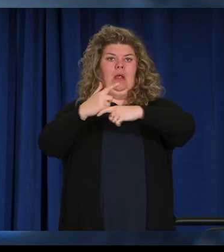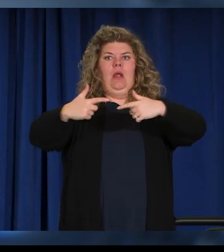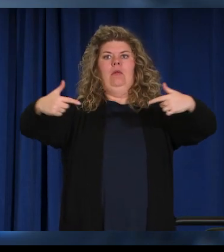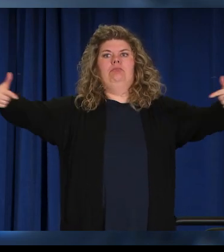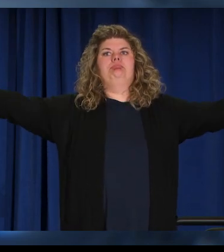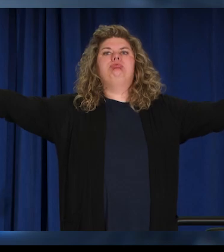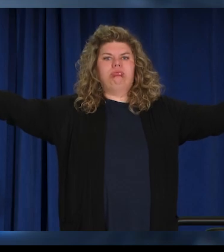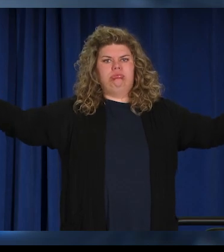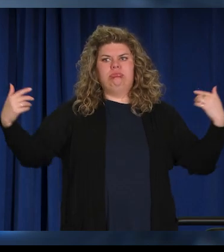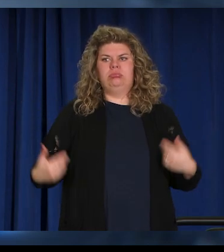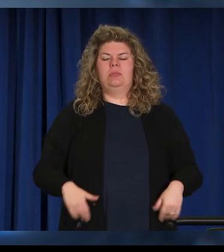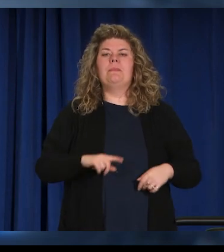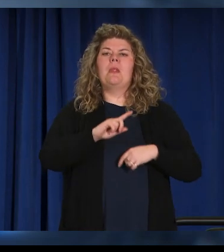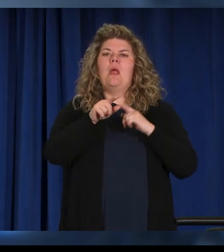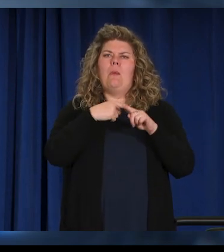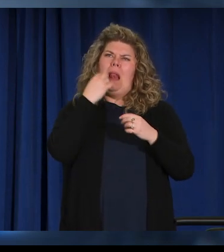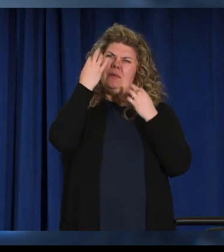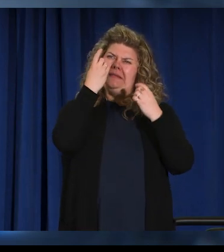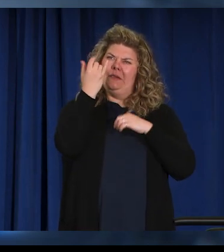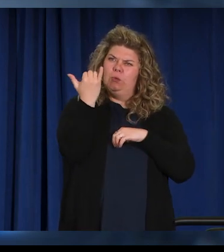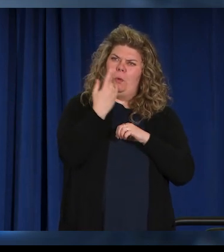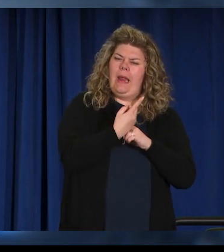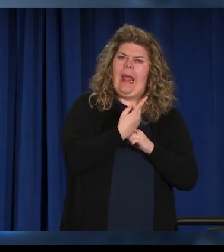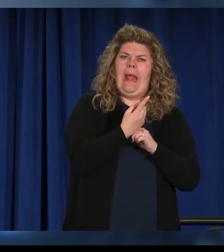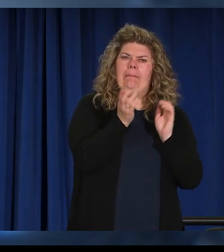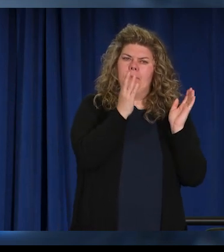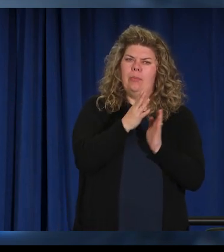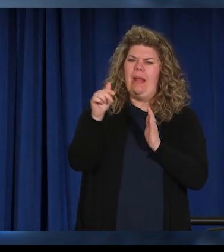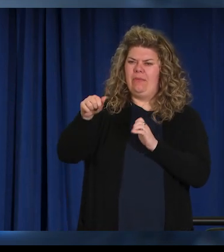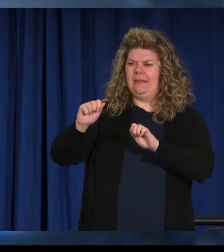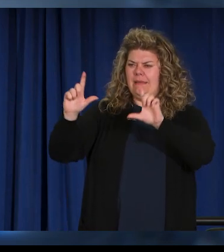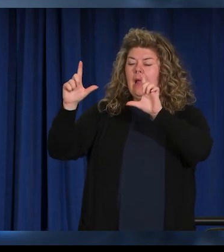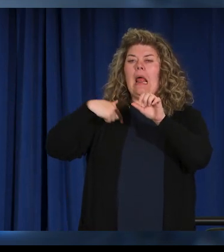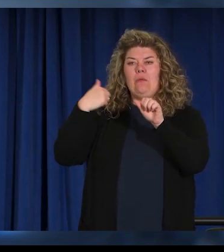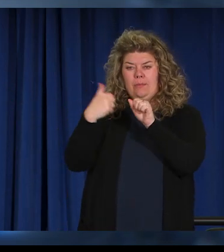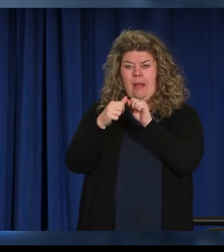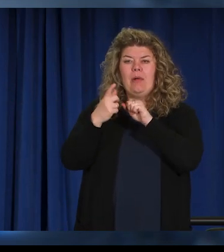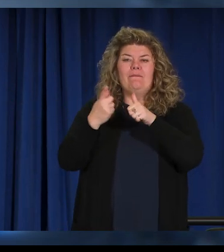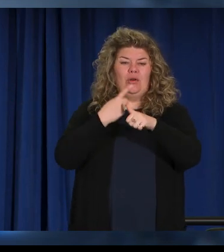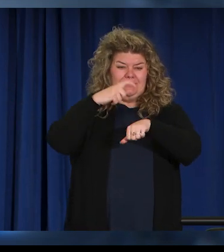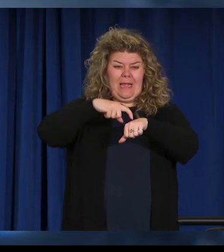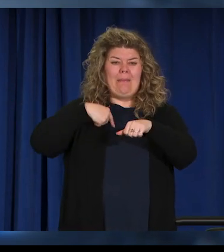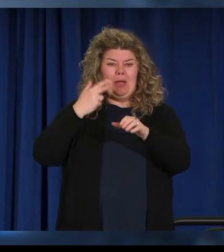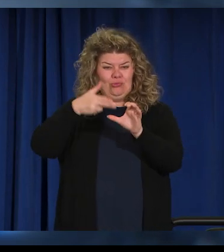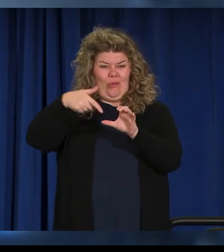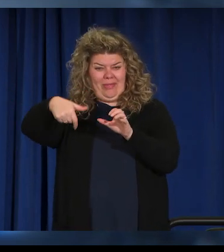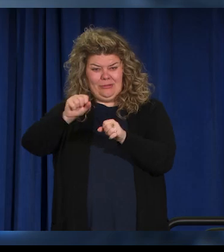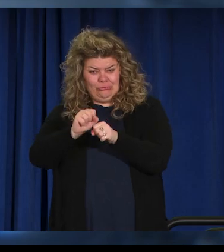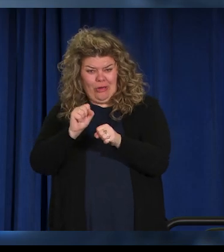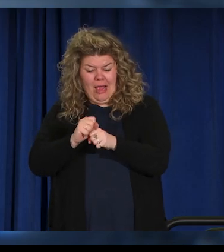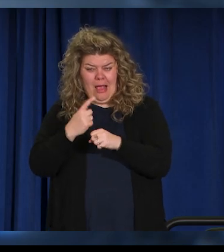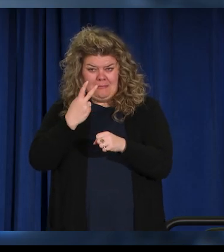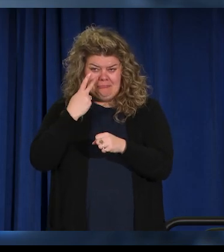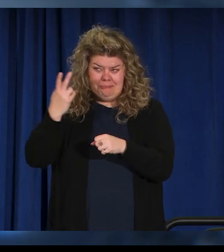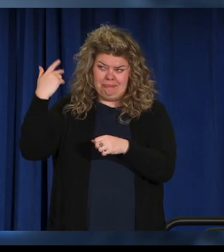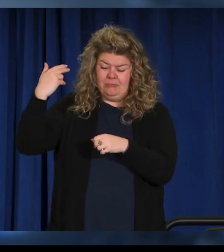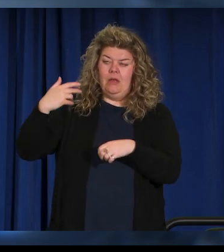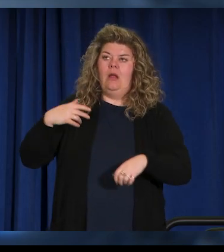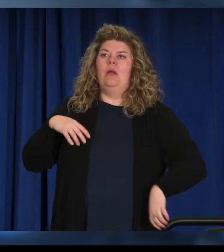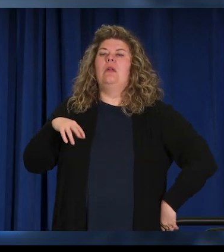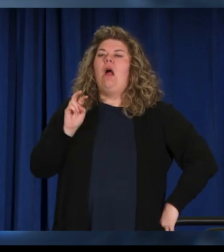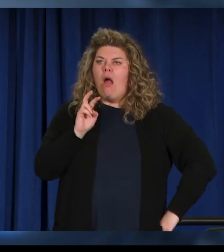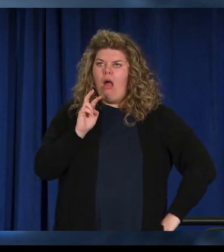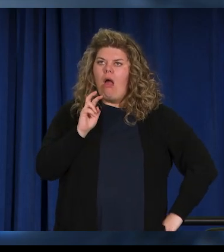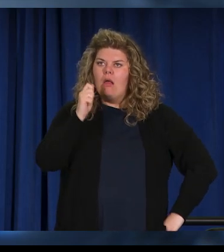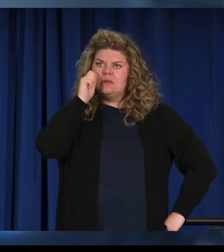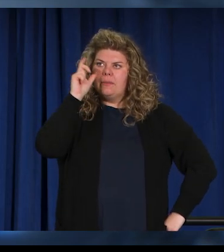on the slide as I was preparing for today, I remember the first time I saw this content when I started with the navigators. And I remember how surprised I was